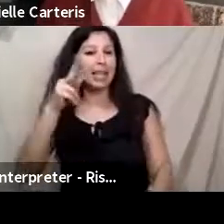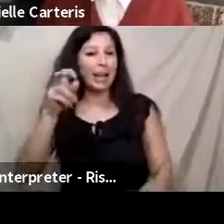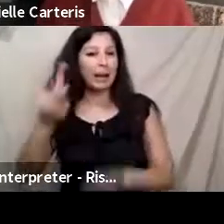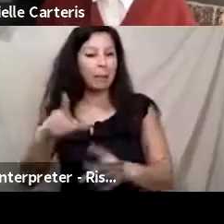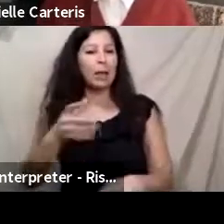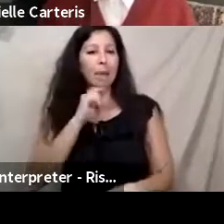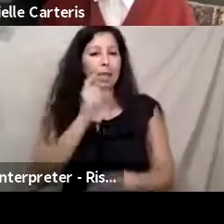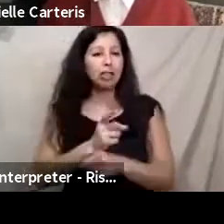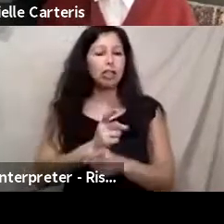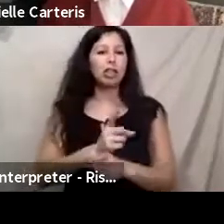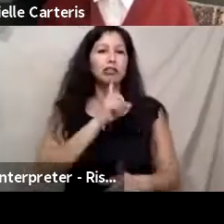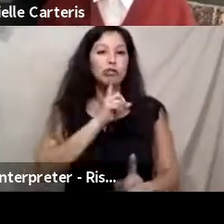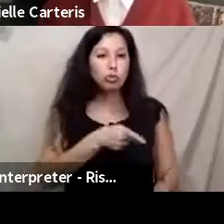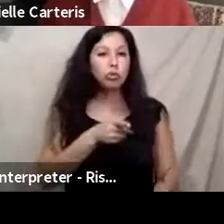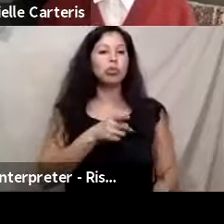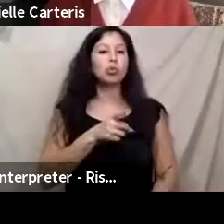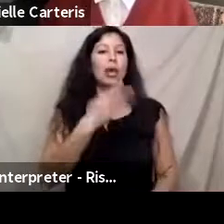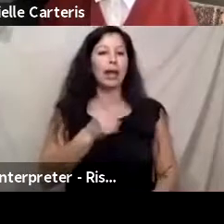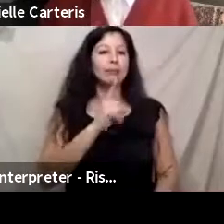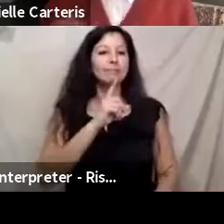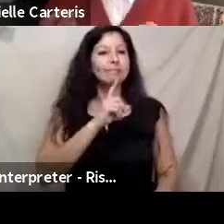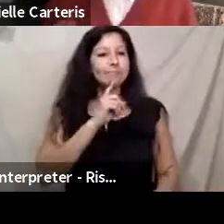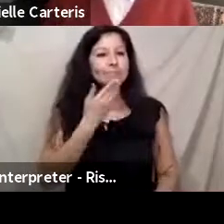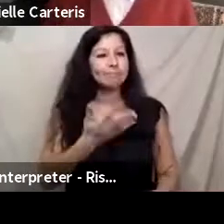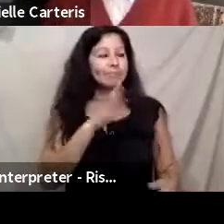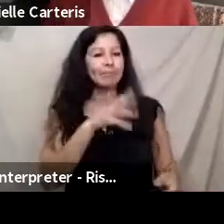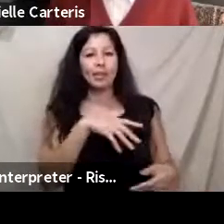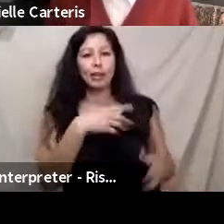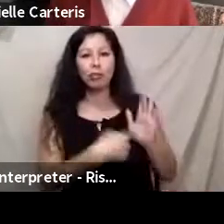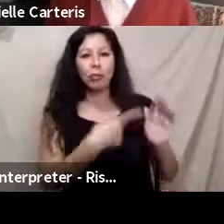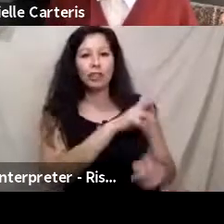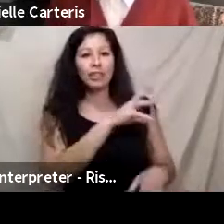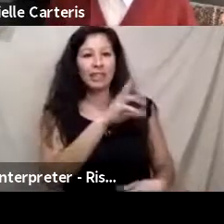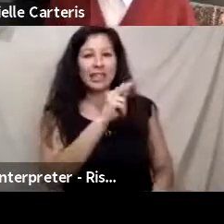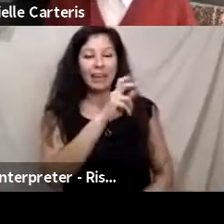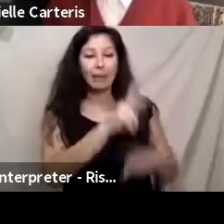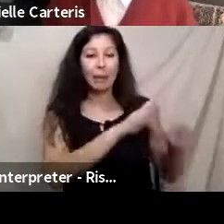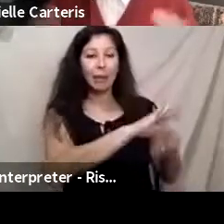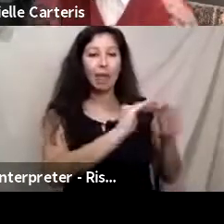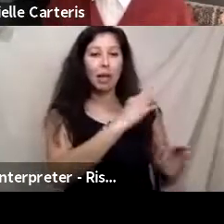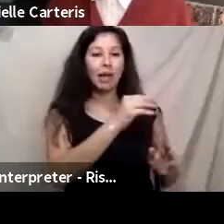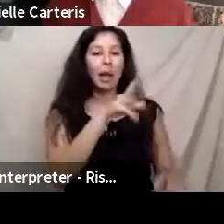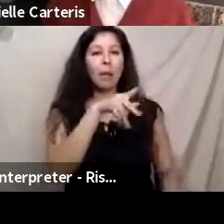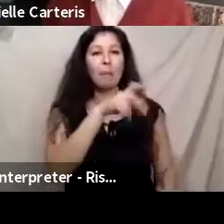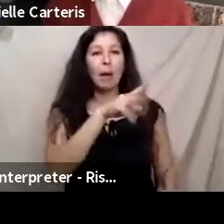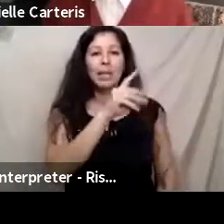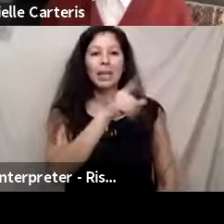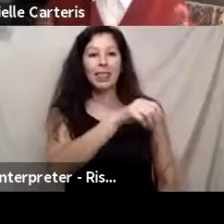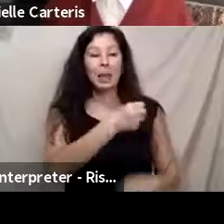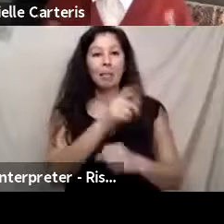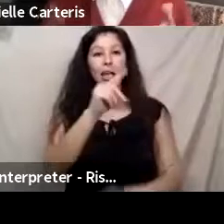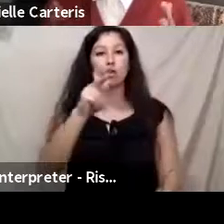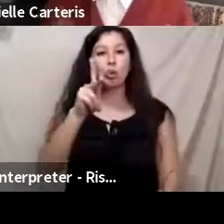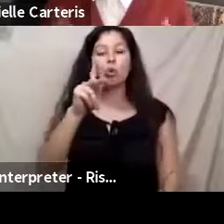accurate and authentic portrayals of Native communities in pop culture and media. They have created a toolkit